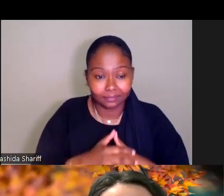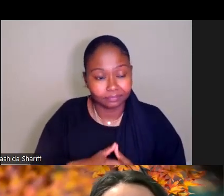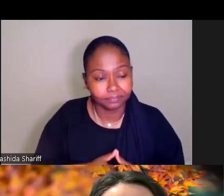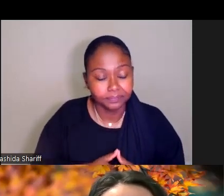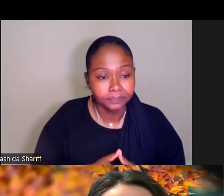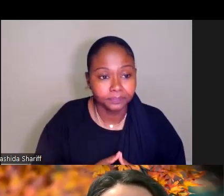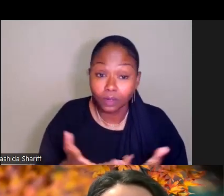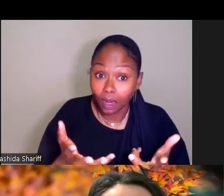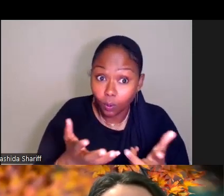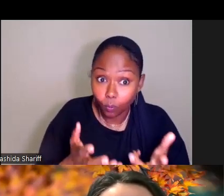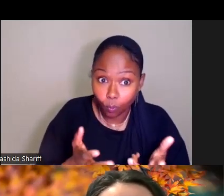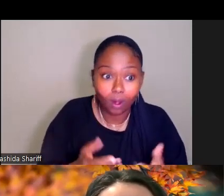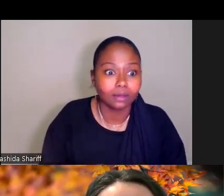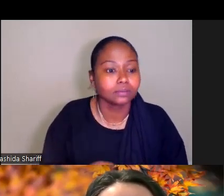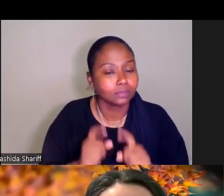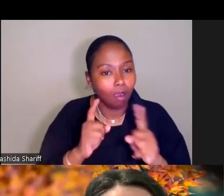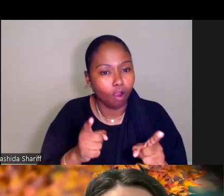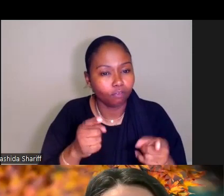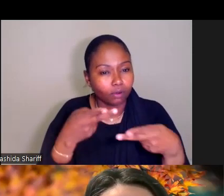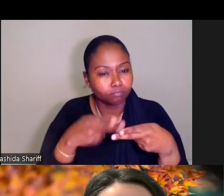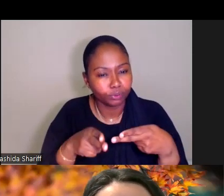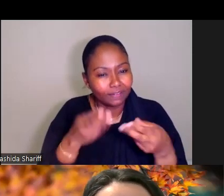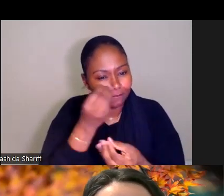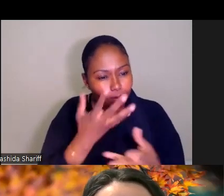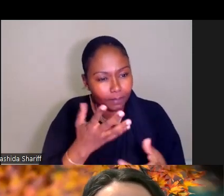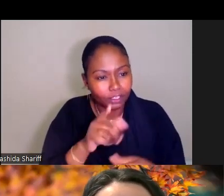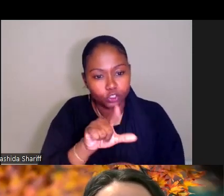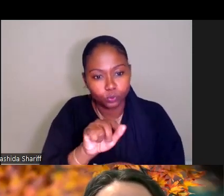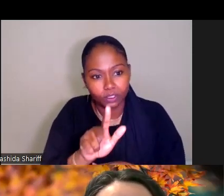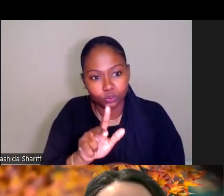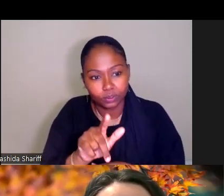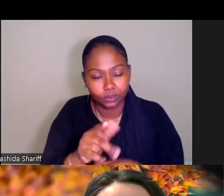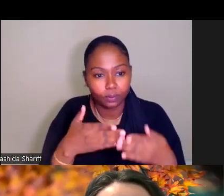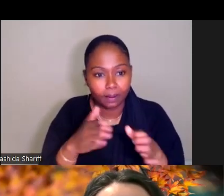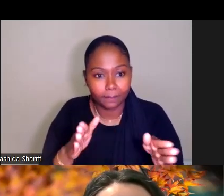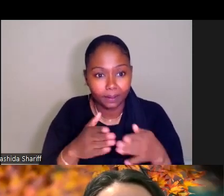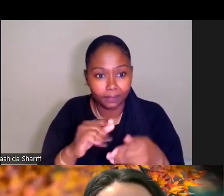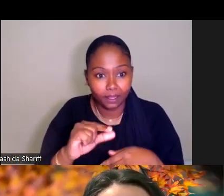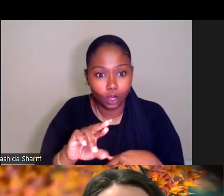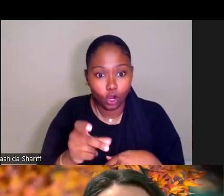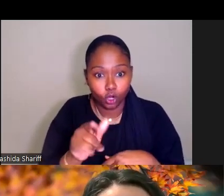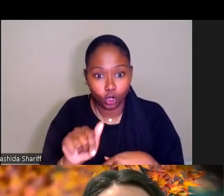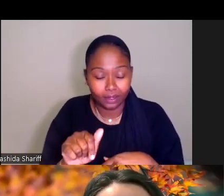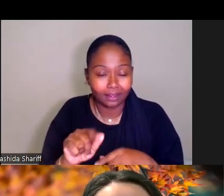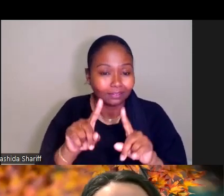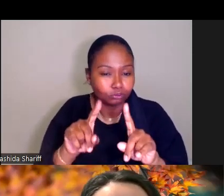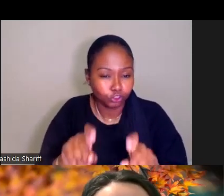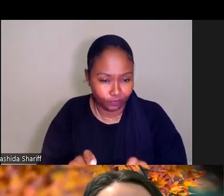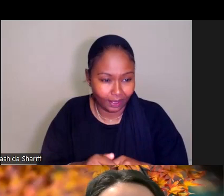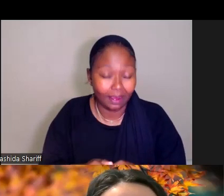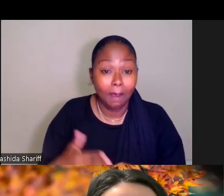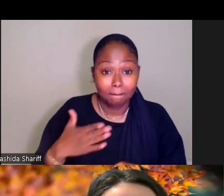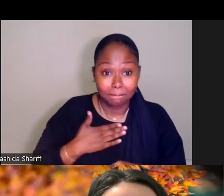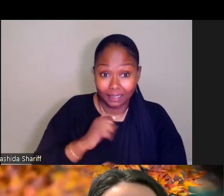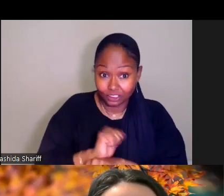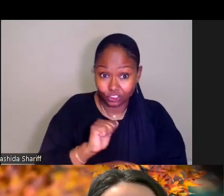So I wanted to give some brief information about the 2023 Public Guardian Survey. So I've been in my role a little bit less than a year, and